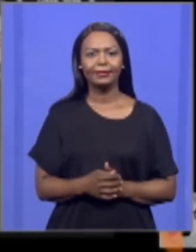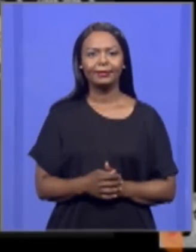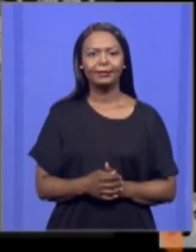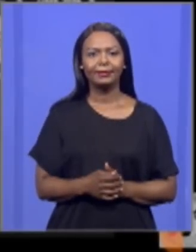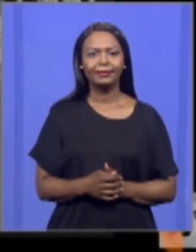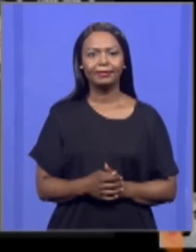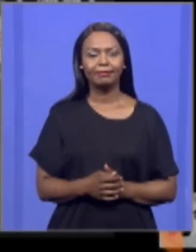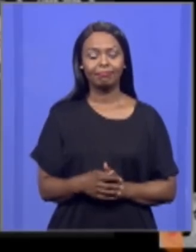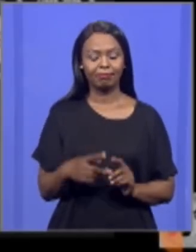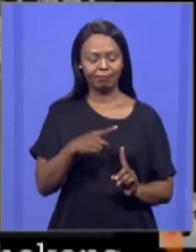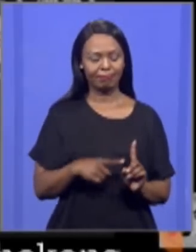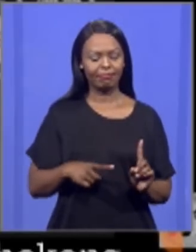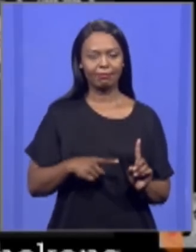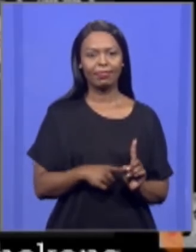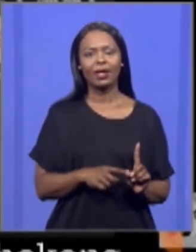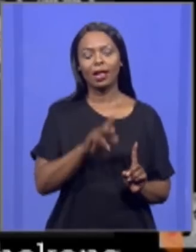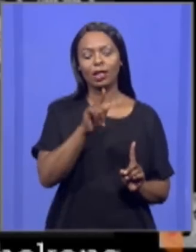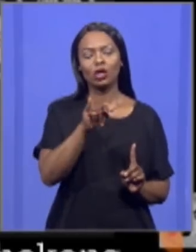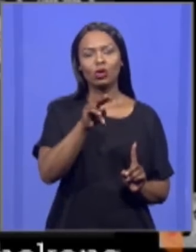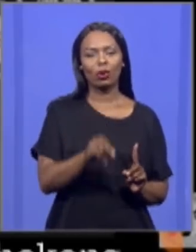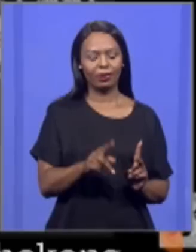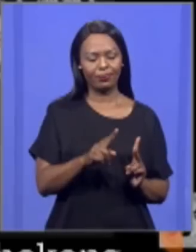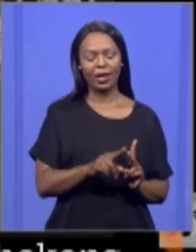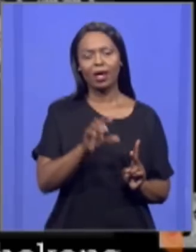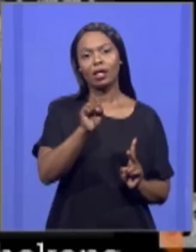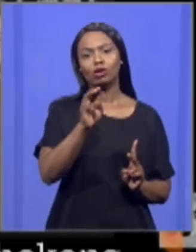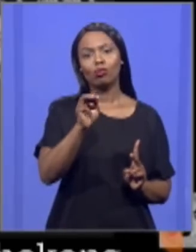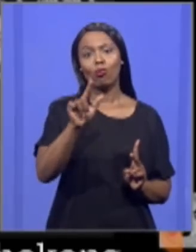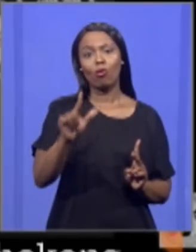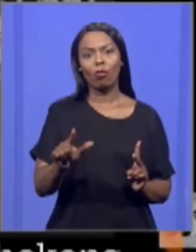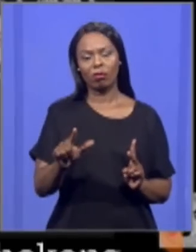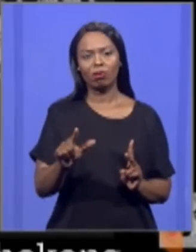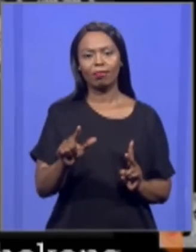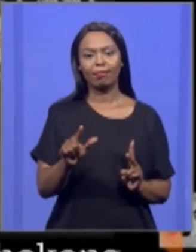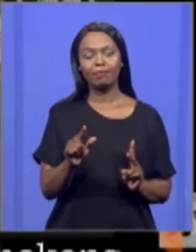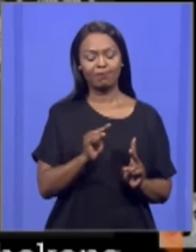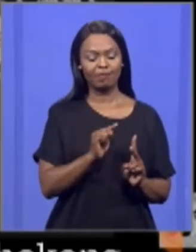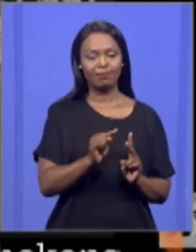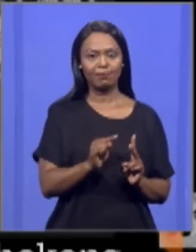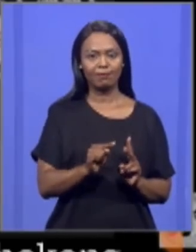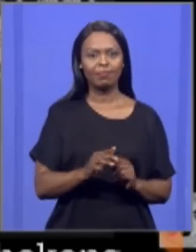Mrs. Killian and Schmoll, again,